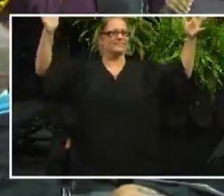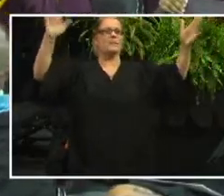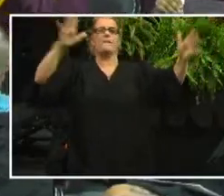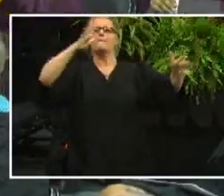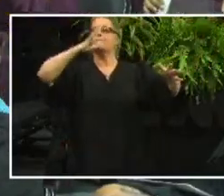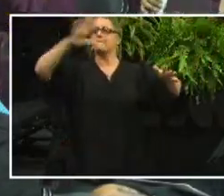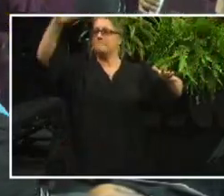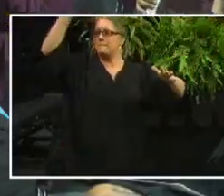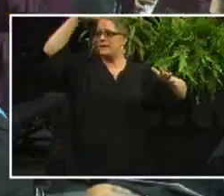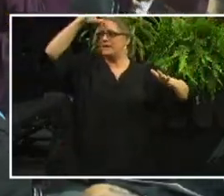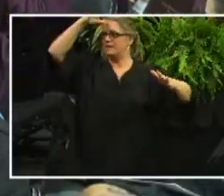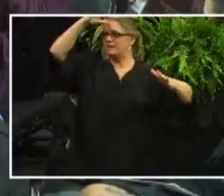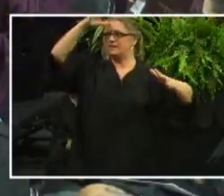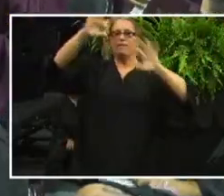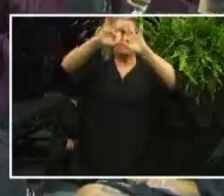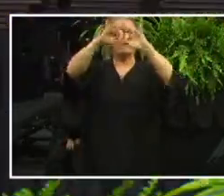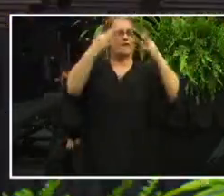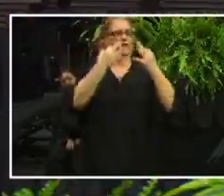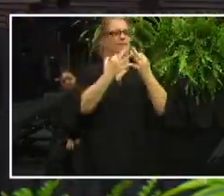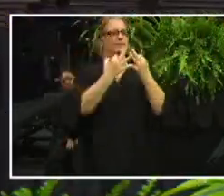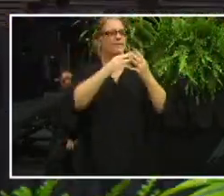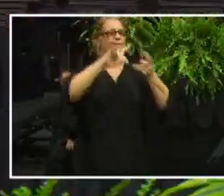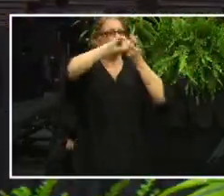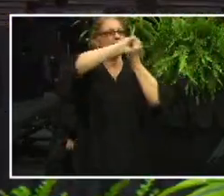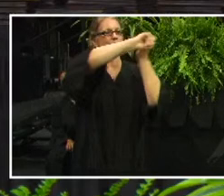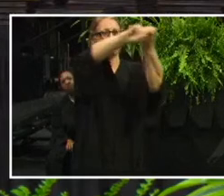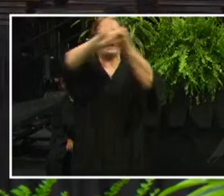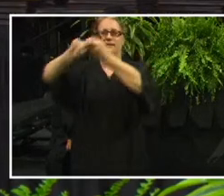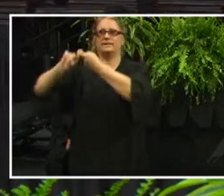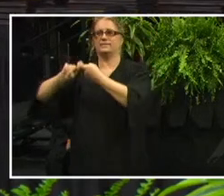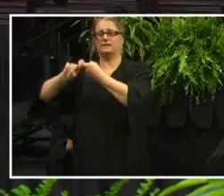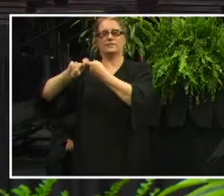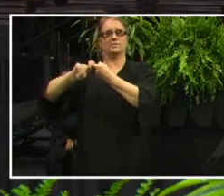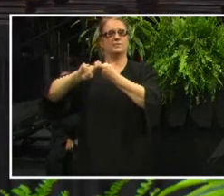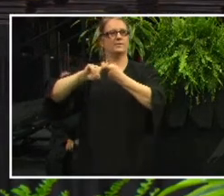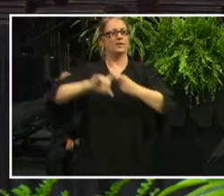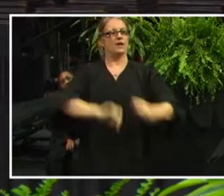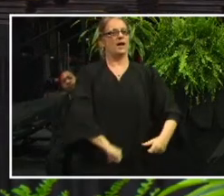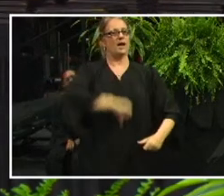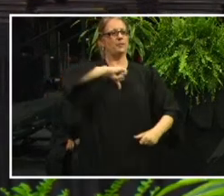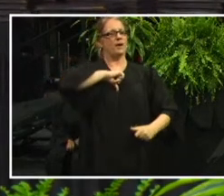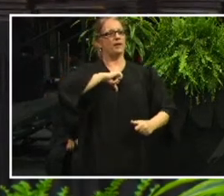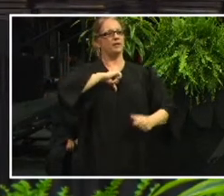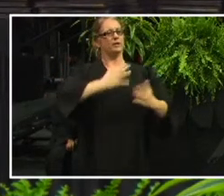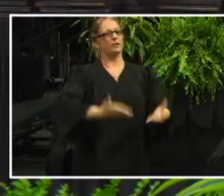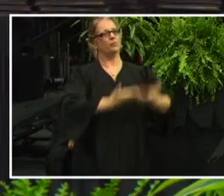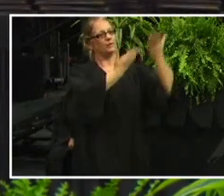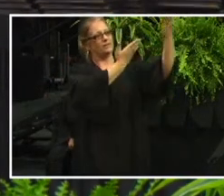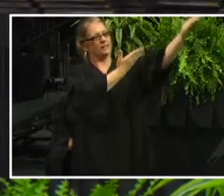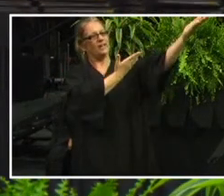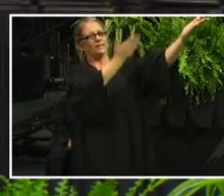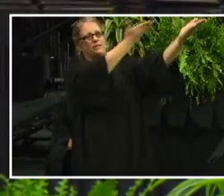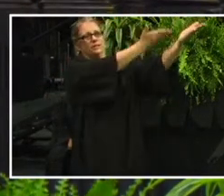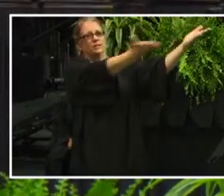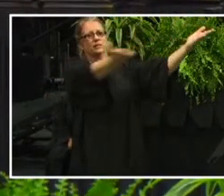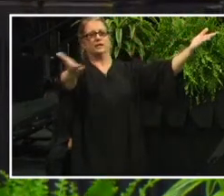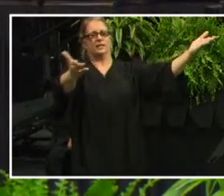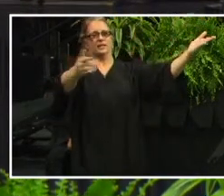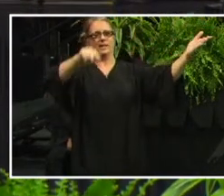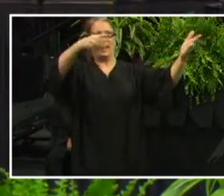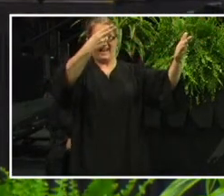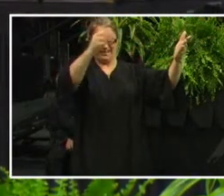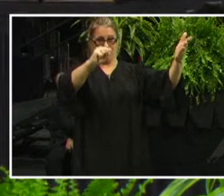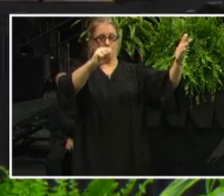Parents, families, friends, I proudly present to you the New Hampstead High